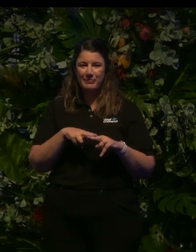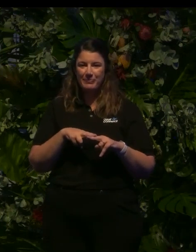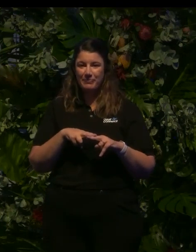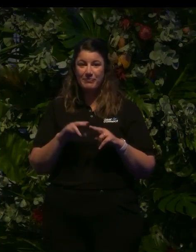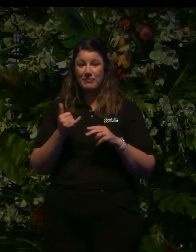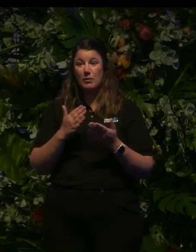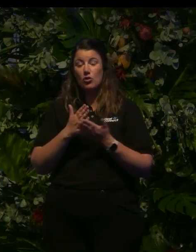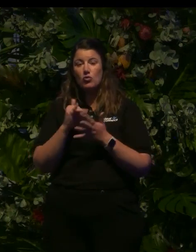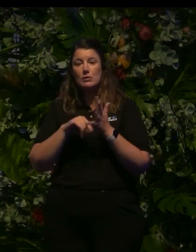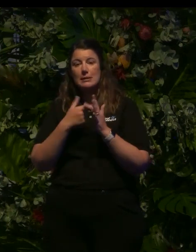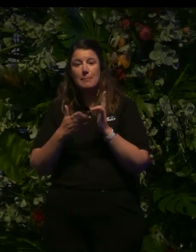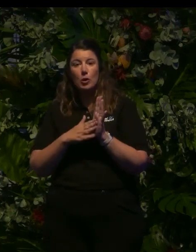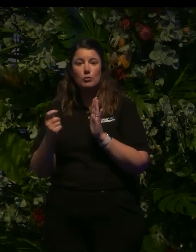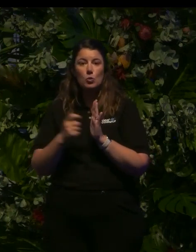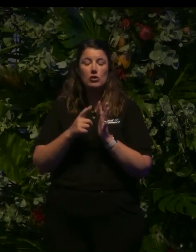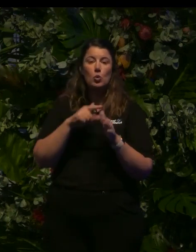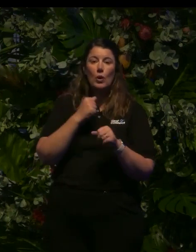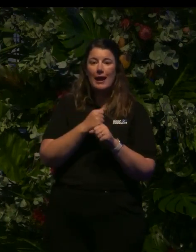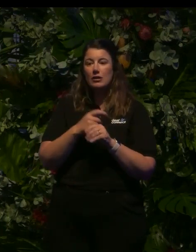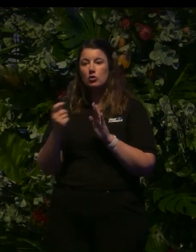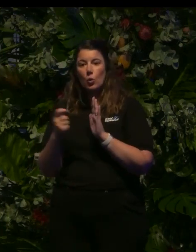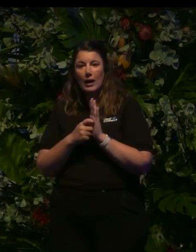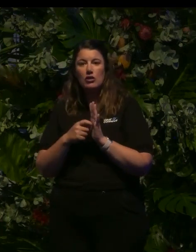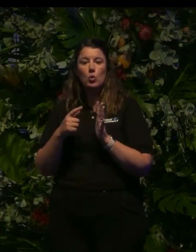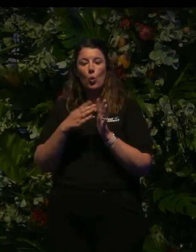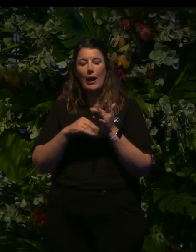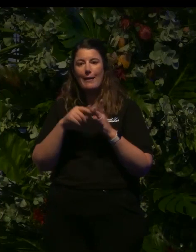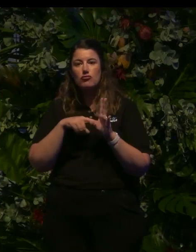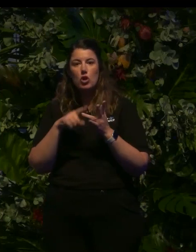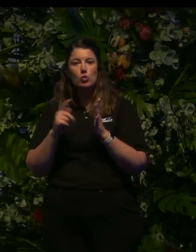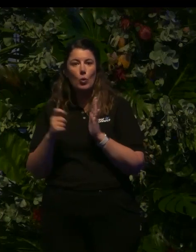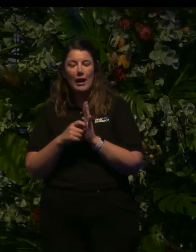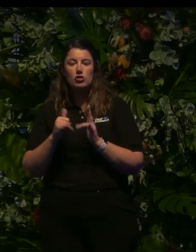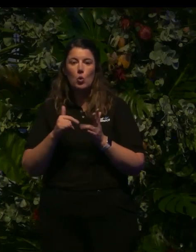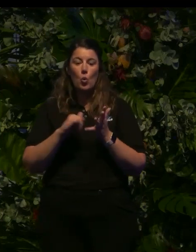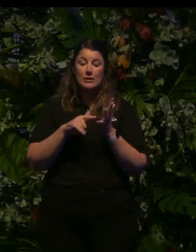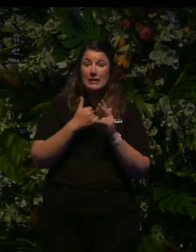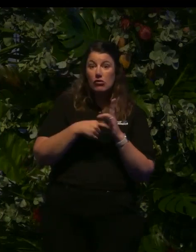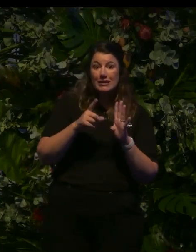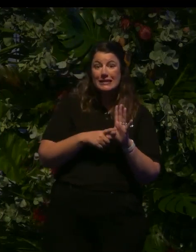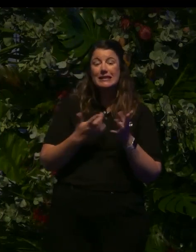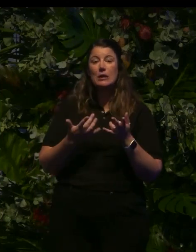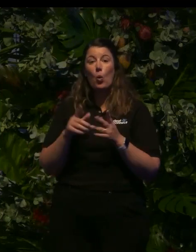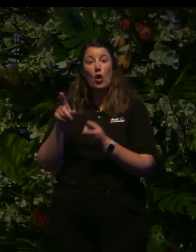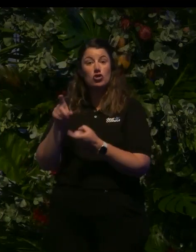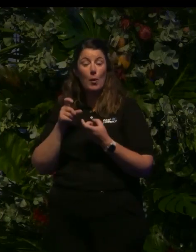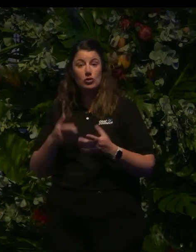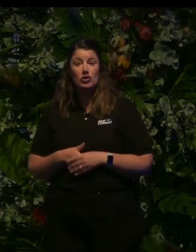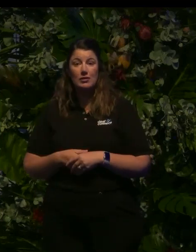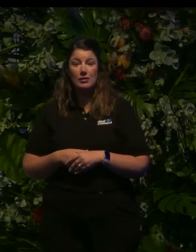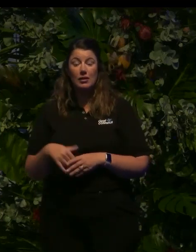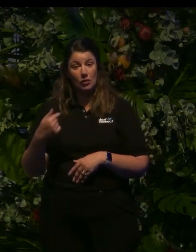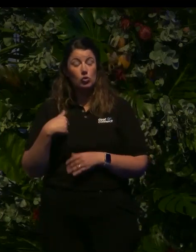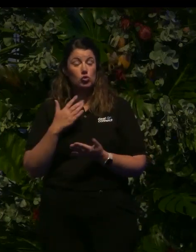might be through sperm donation or egg donation or embryo donation or surrogacy or adoption. And I must say I was